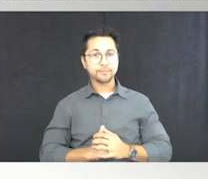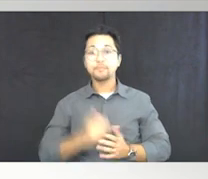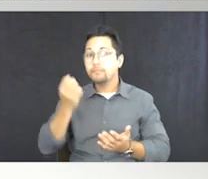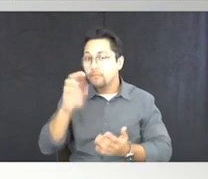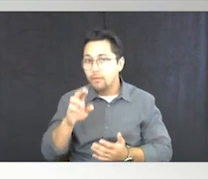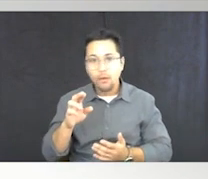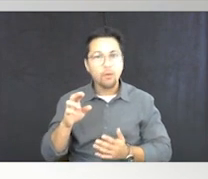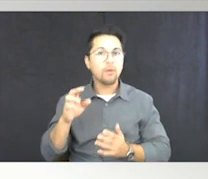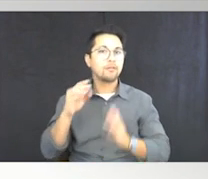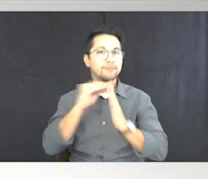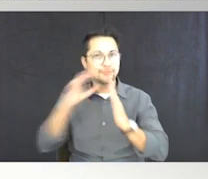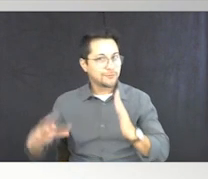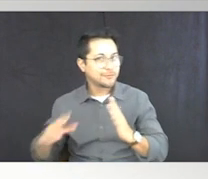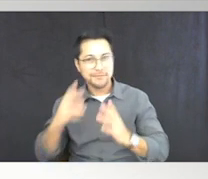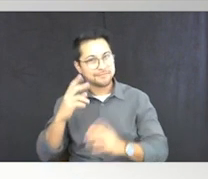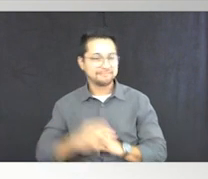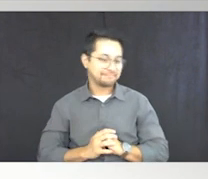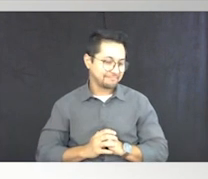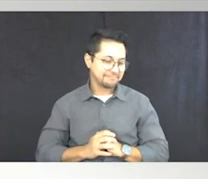or student.